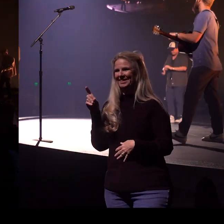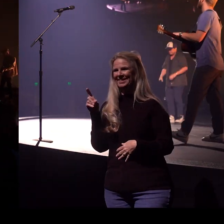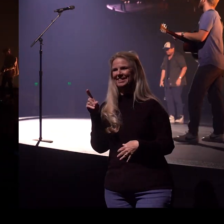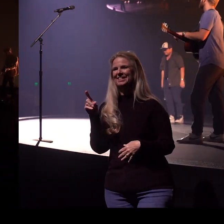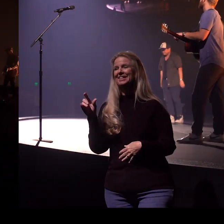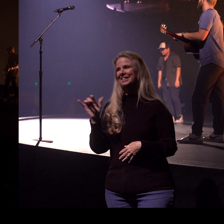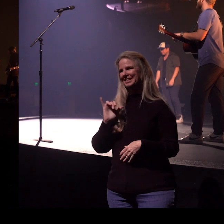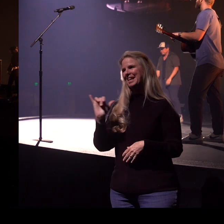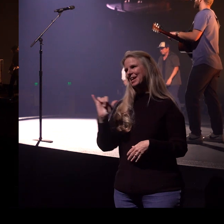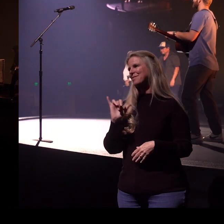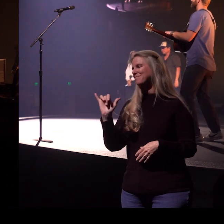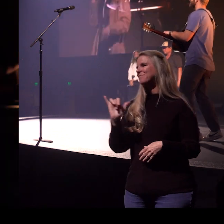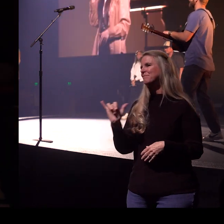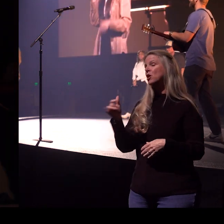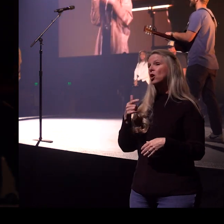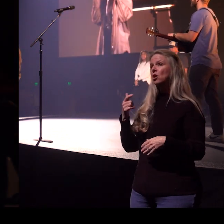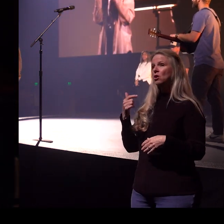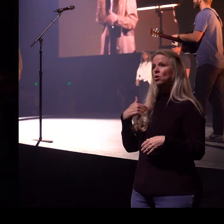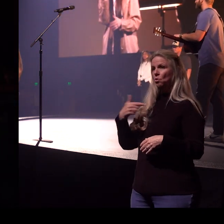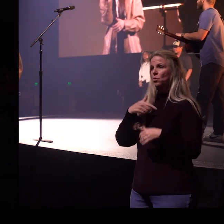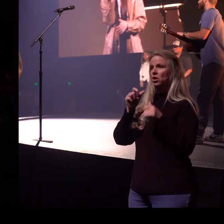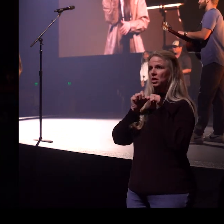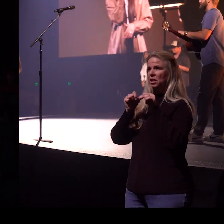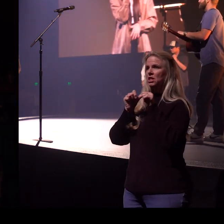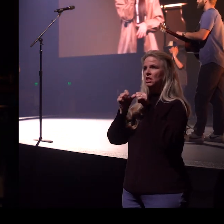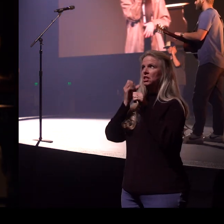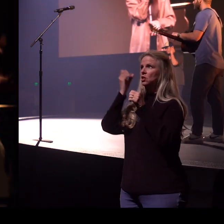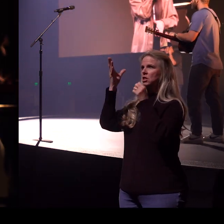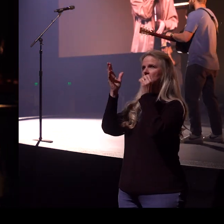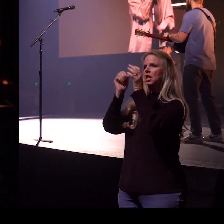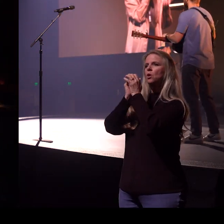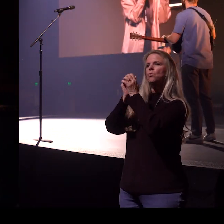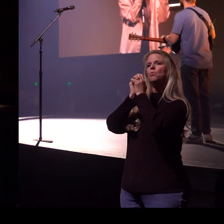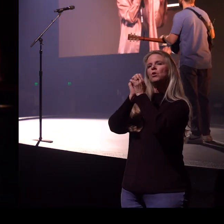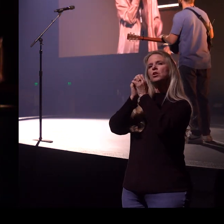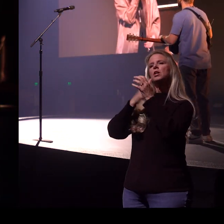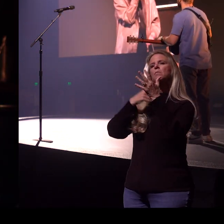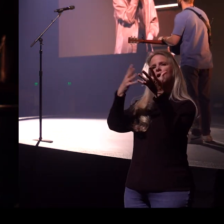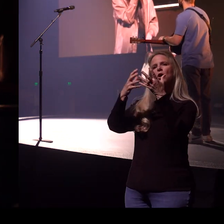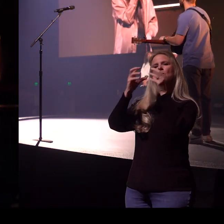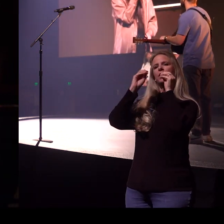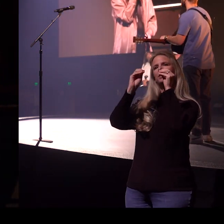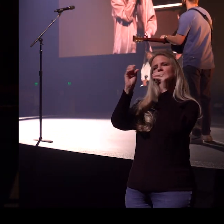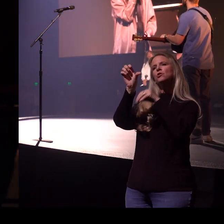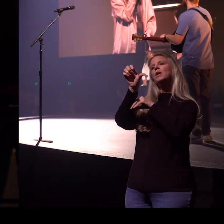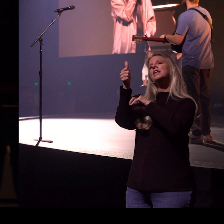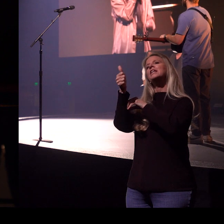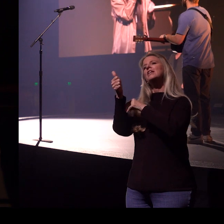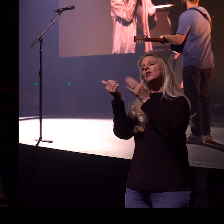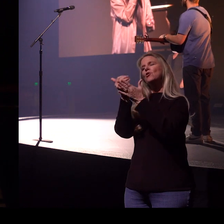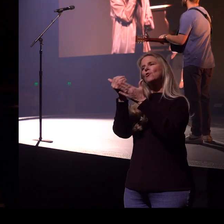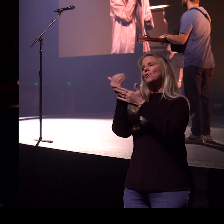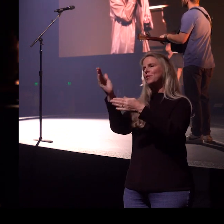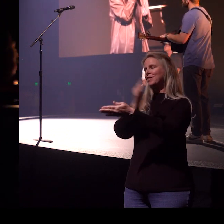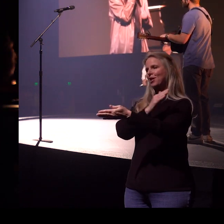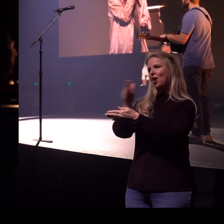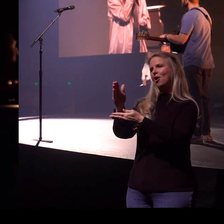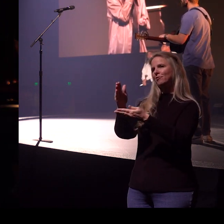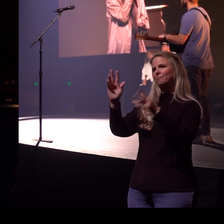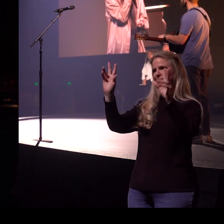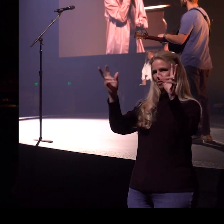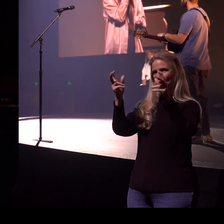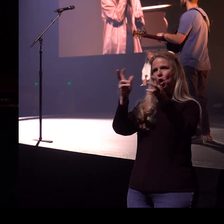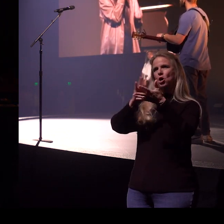Same. We're going to continue to sing. We're going to continue to worship. And as we do, we want to teach you all a new song. It's called Glory to the